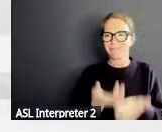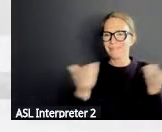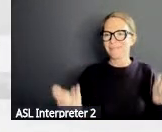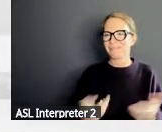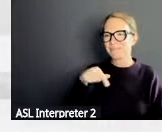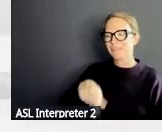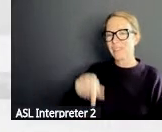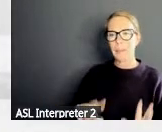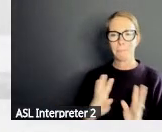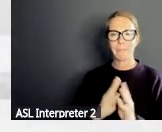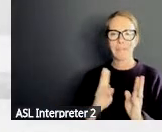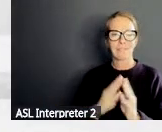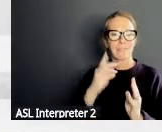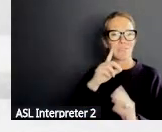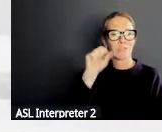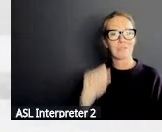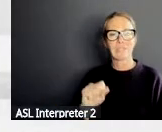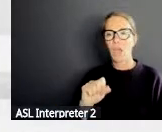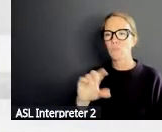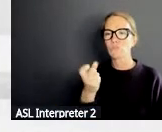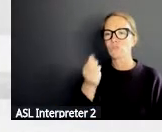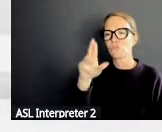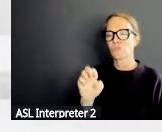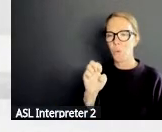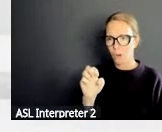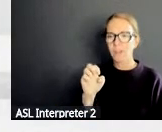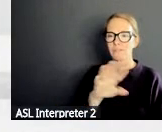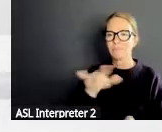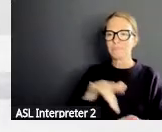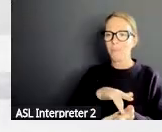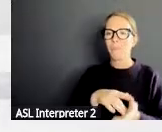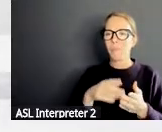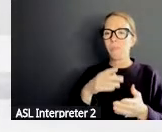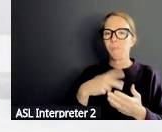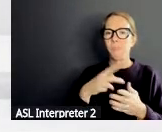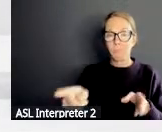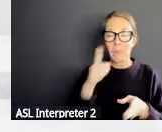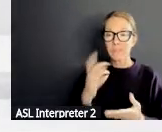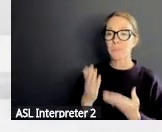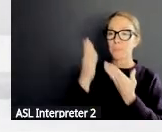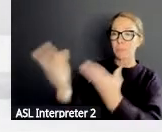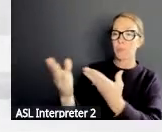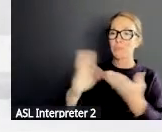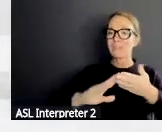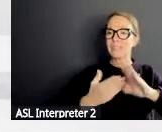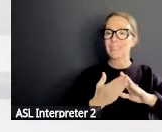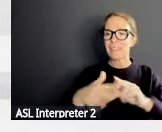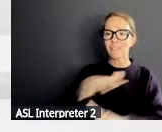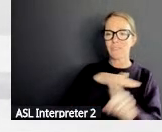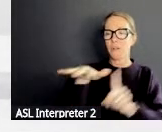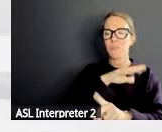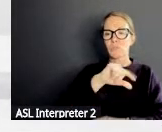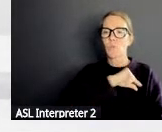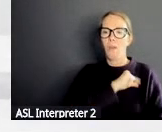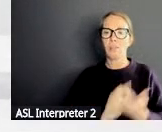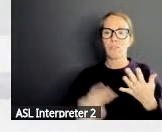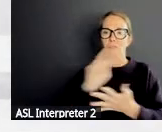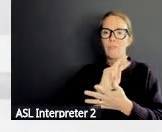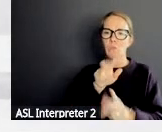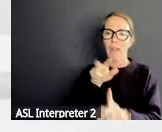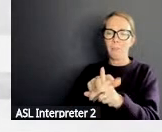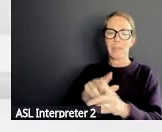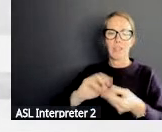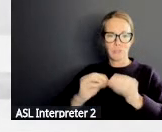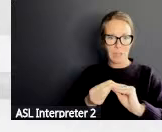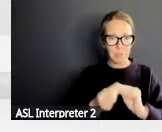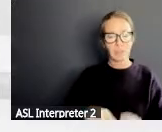Center proposal. For the record, this proposal's City Environmental Quality Review application number